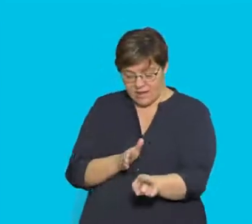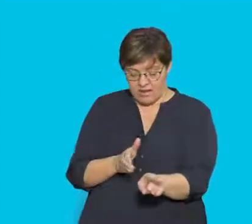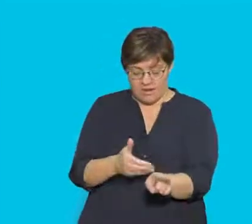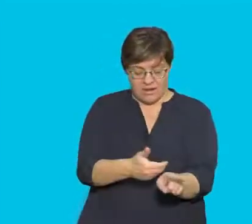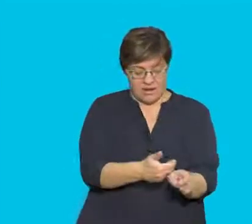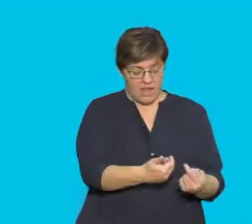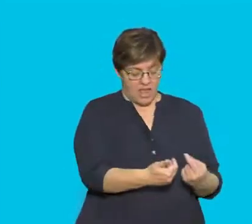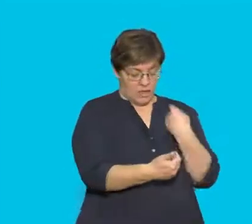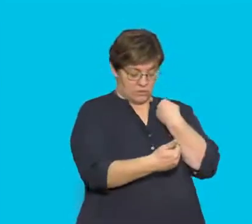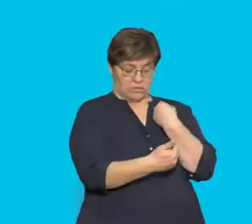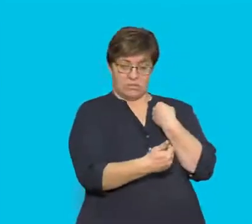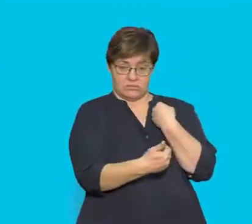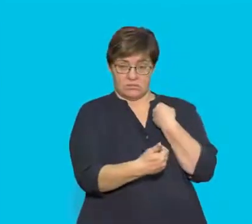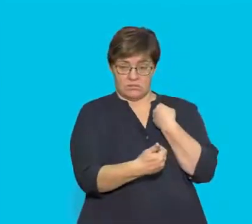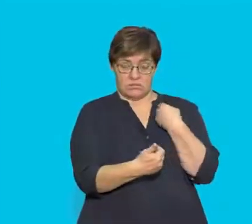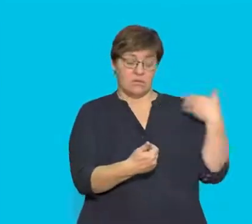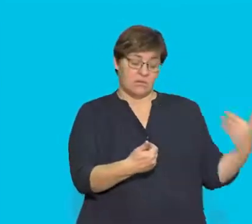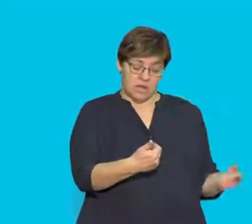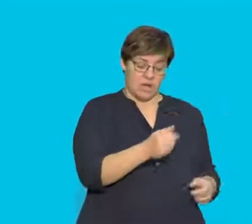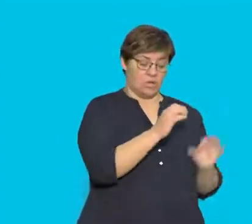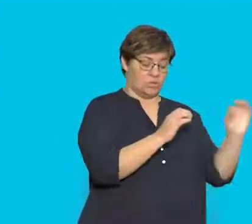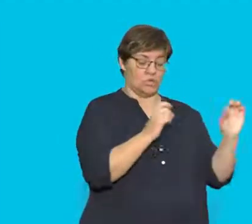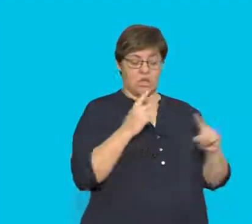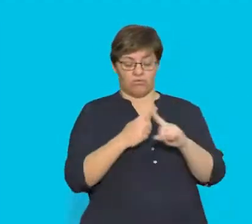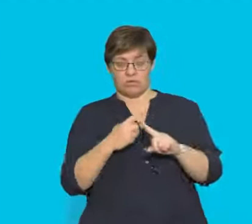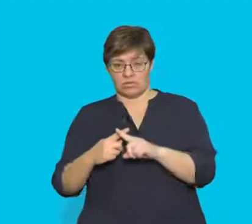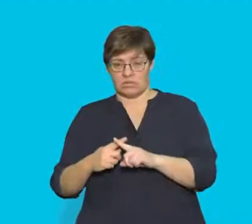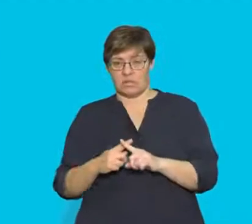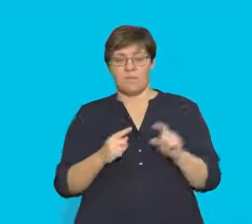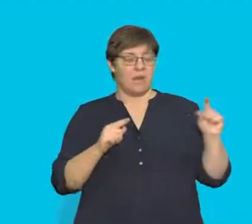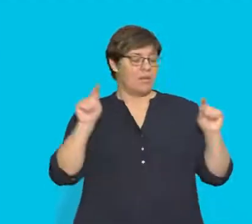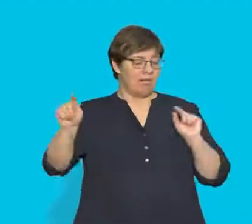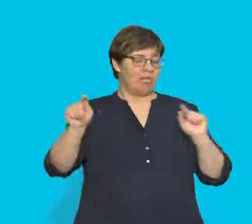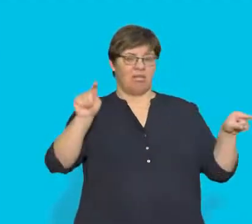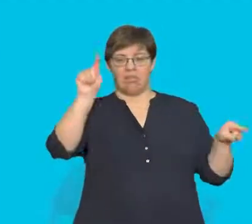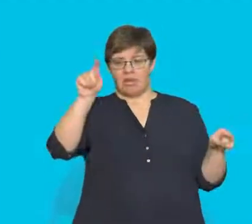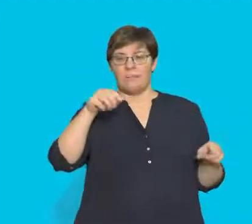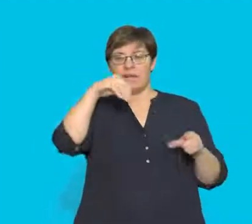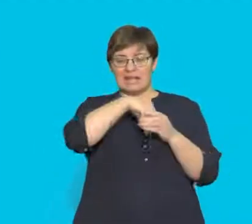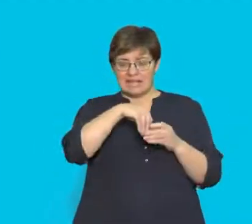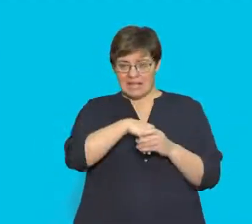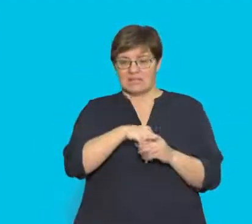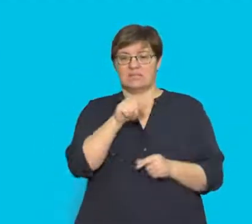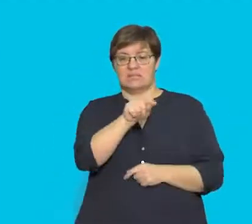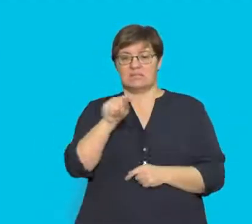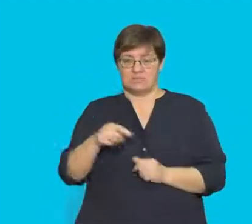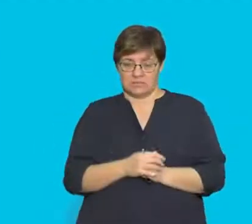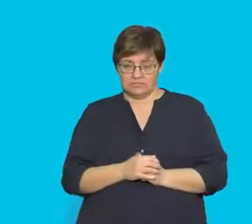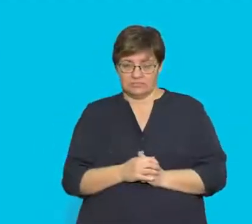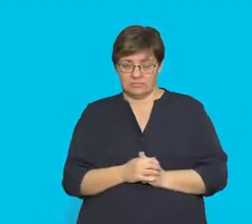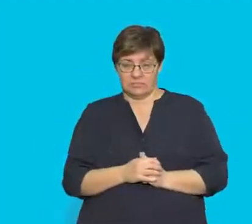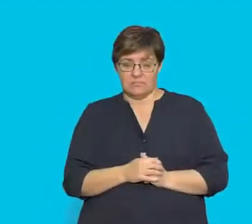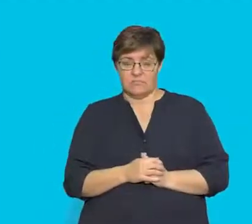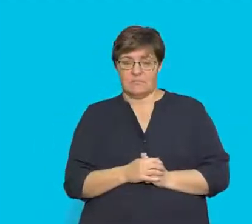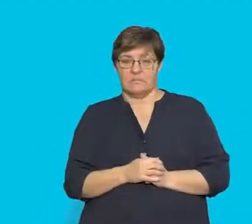we'd recognize on the outside they're little dots, and they're not as evenly spaced, and they're far spread out from each other. And